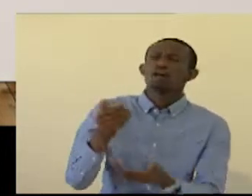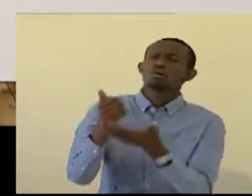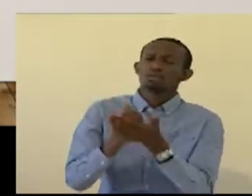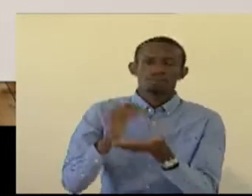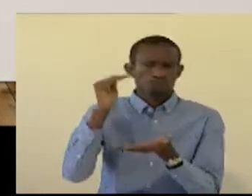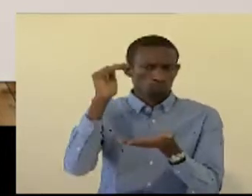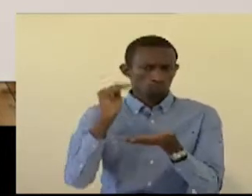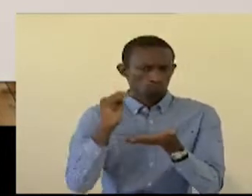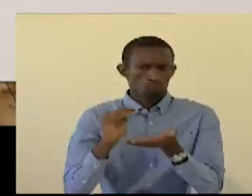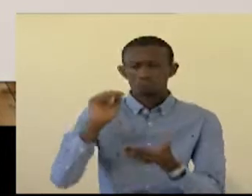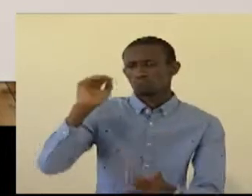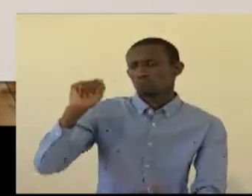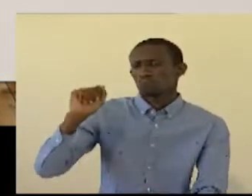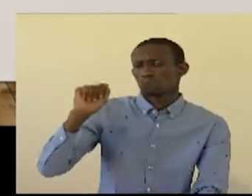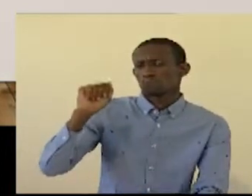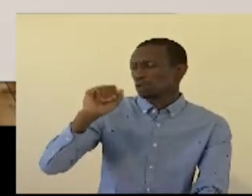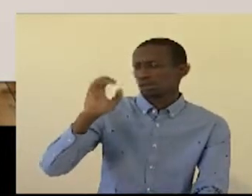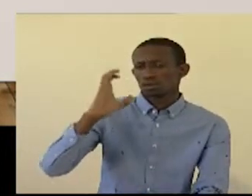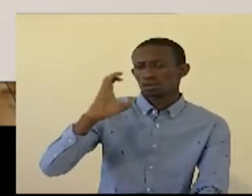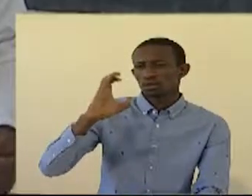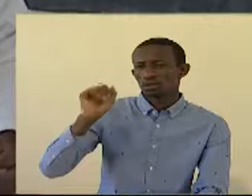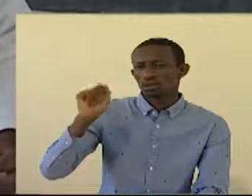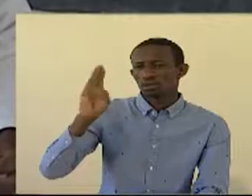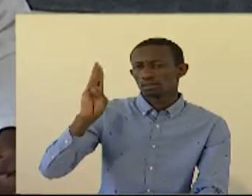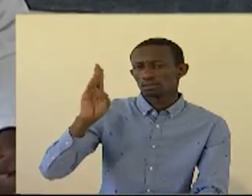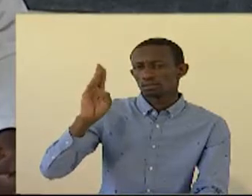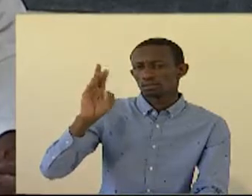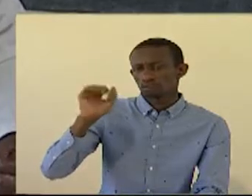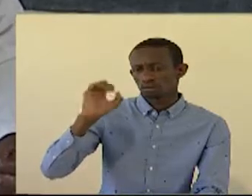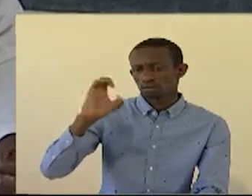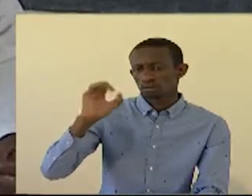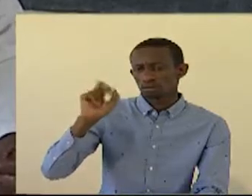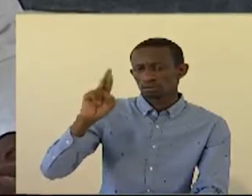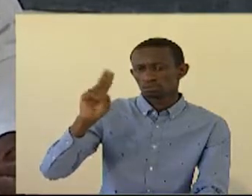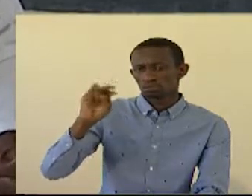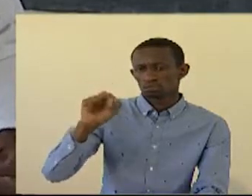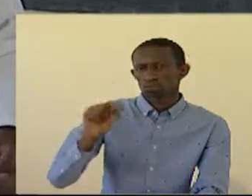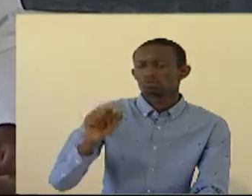reduce the carbonyl group to an OH group.